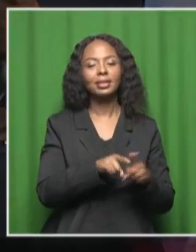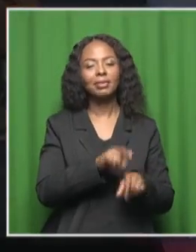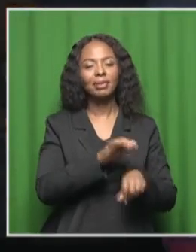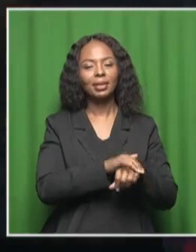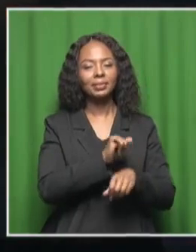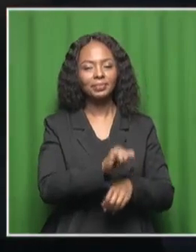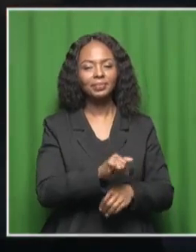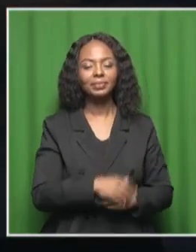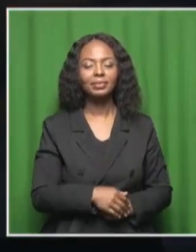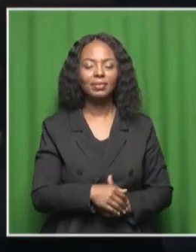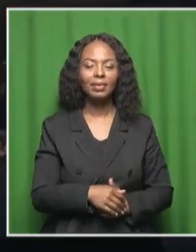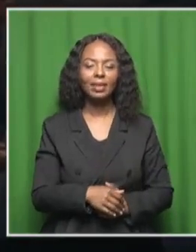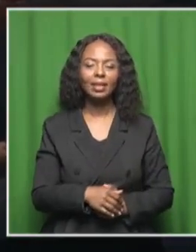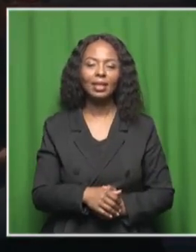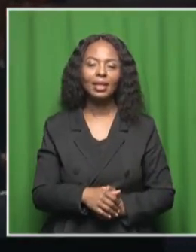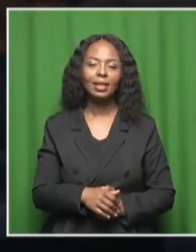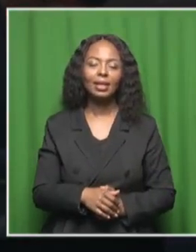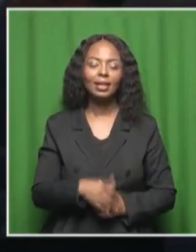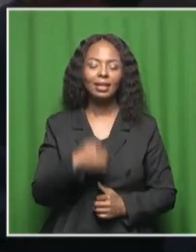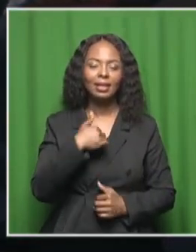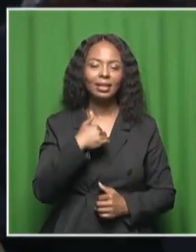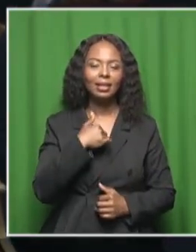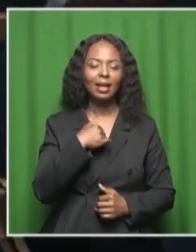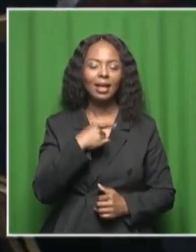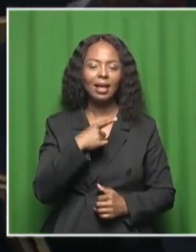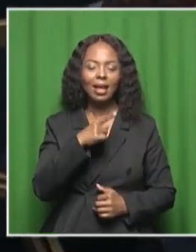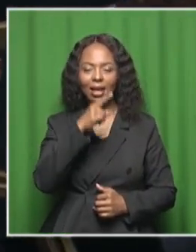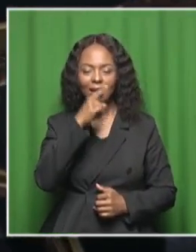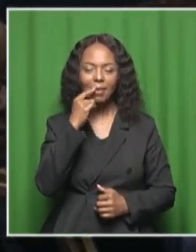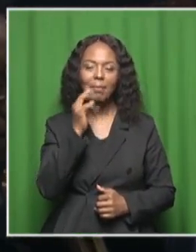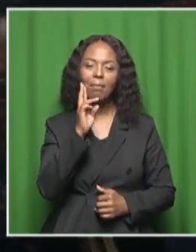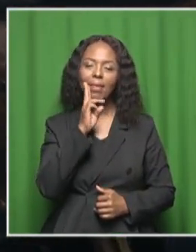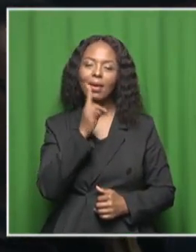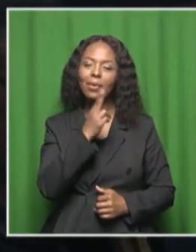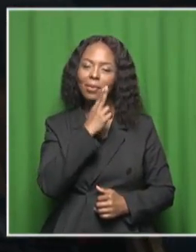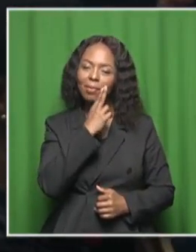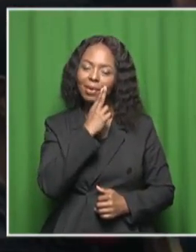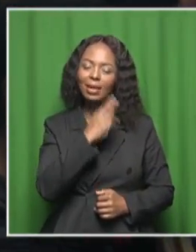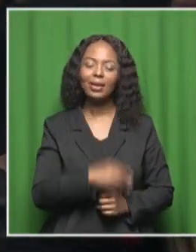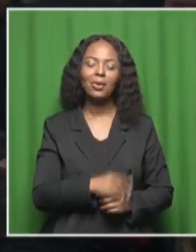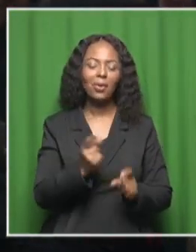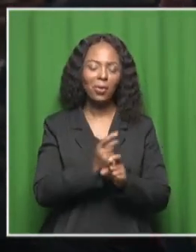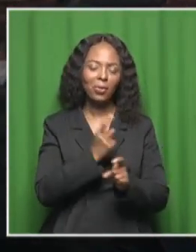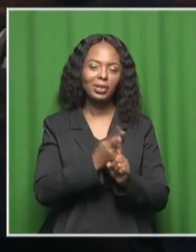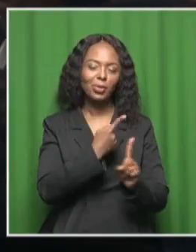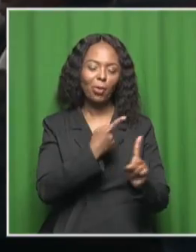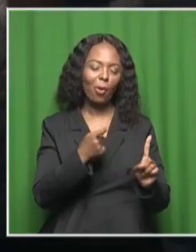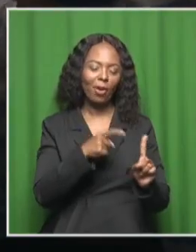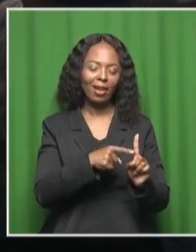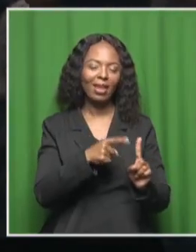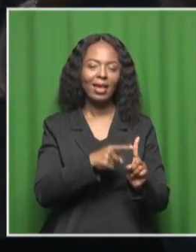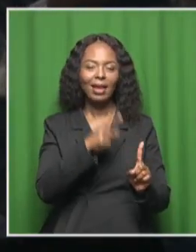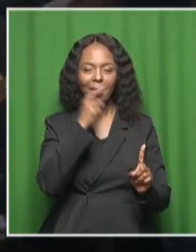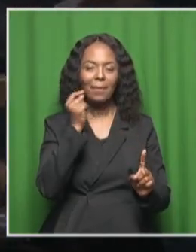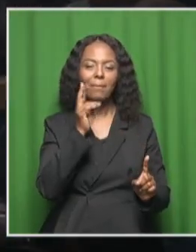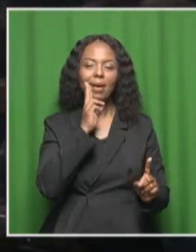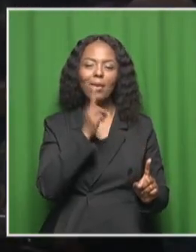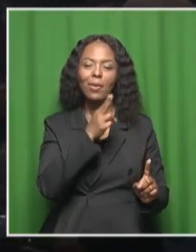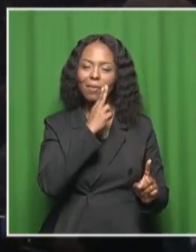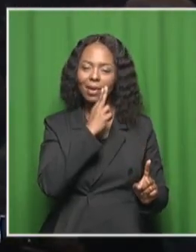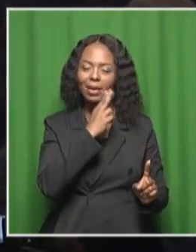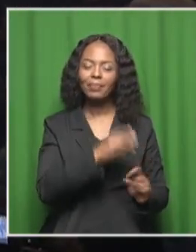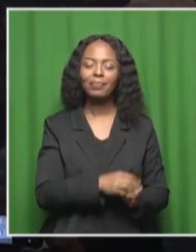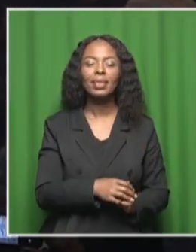So I used to call him Marume, which is uncle. So, but I wanted to get him. I thought it would be difficult, and I said, "You can't call me